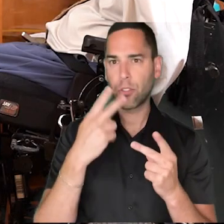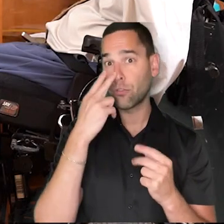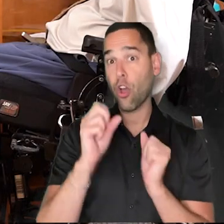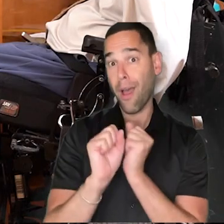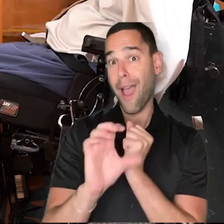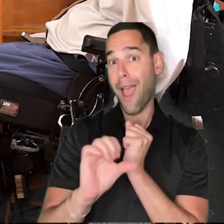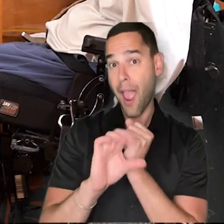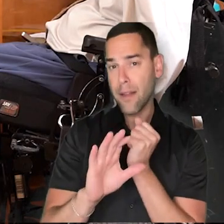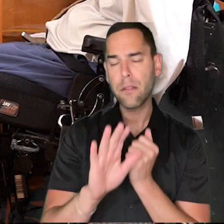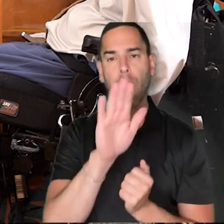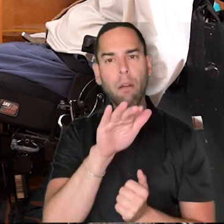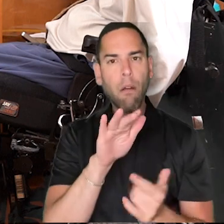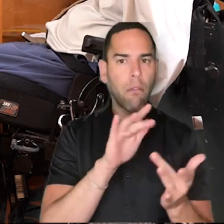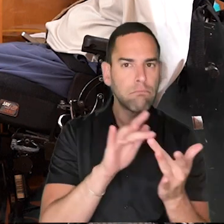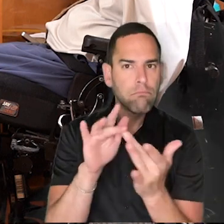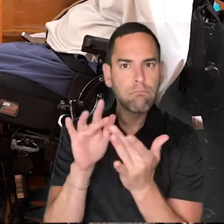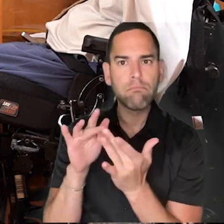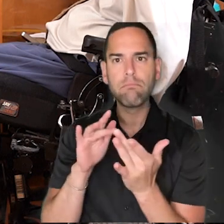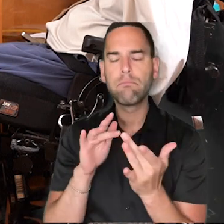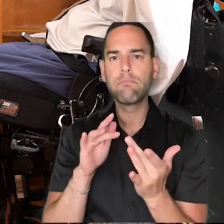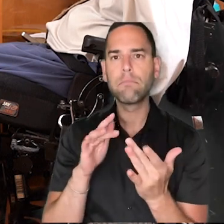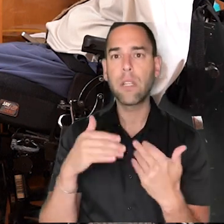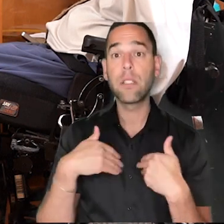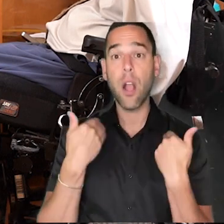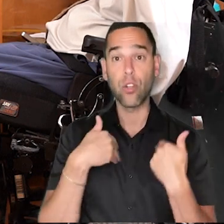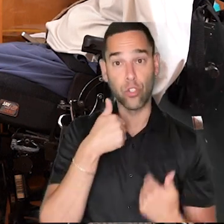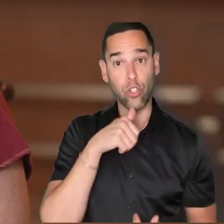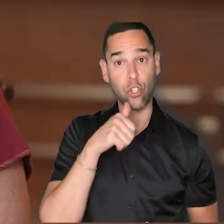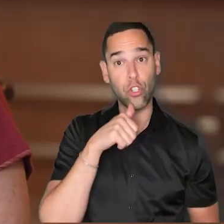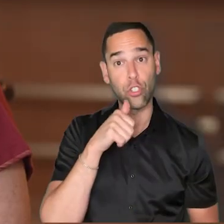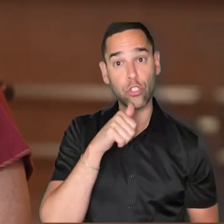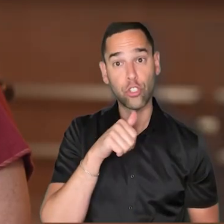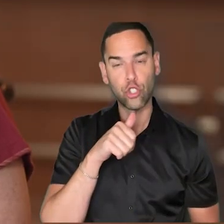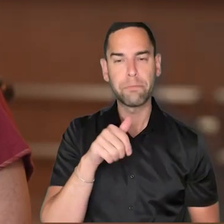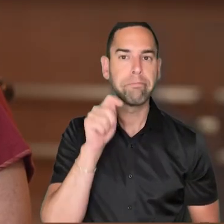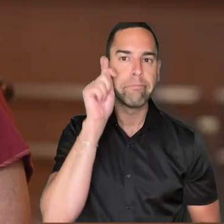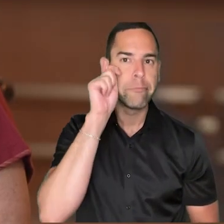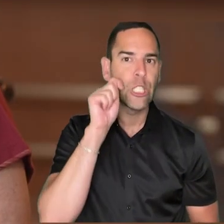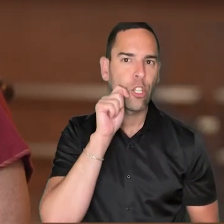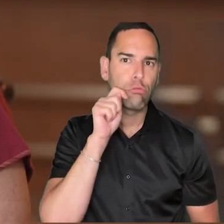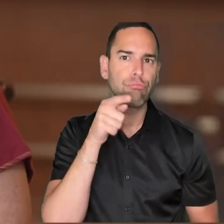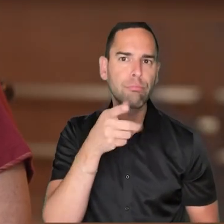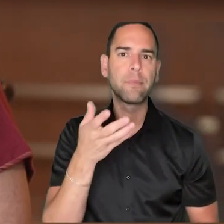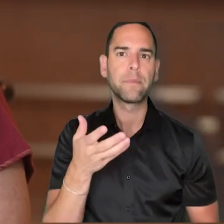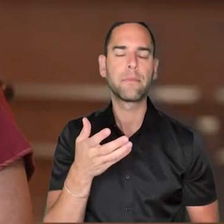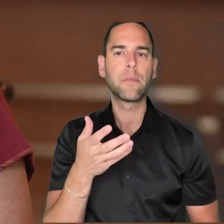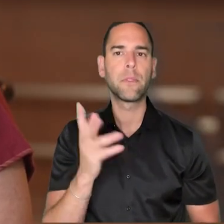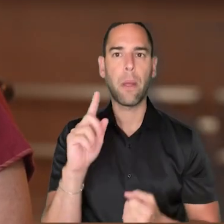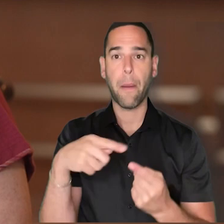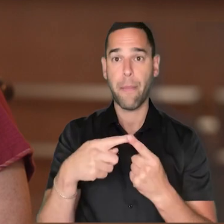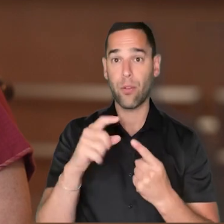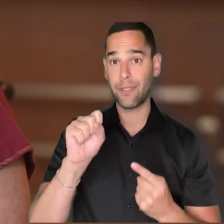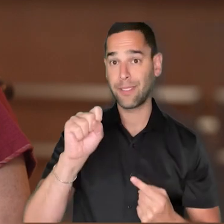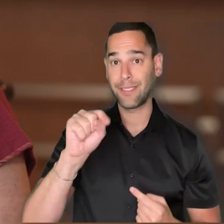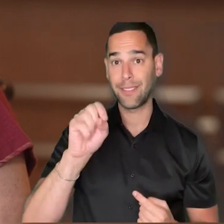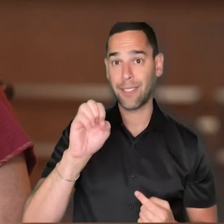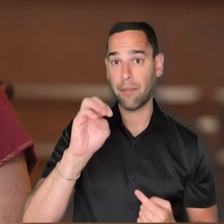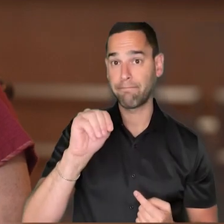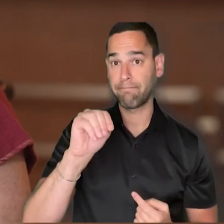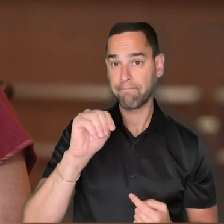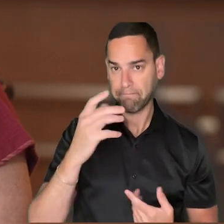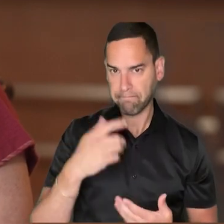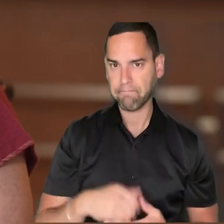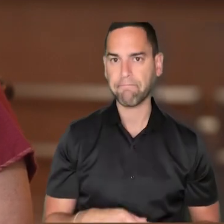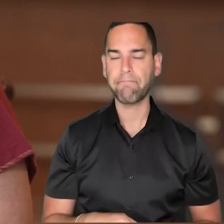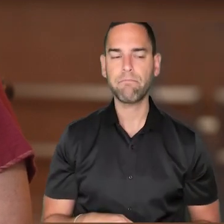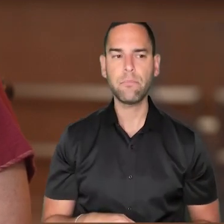television and many other places reaching out to young girls, teenagers,